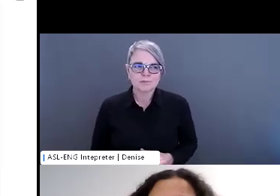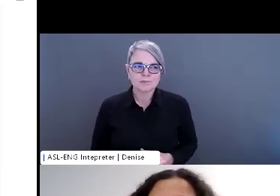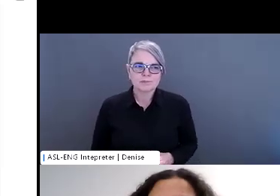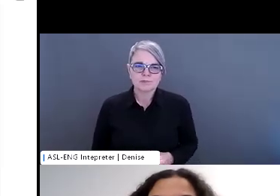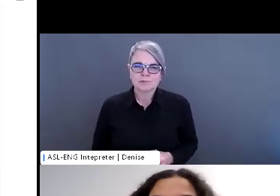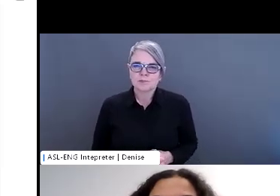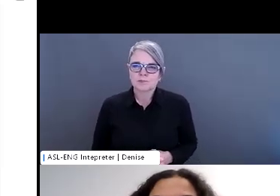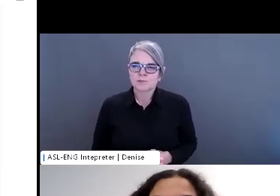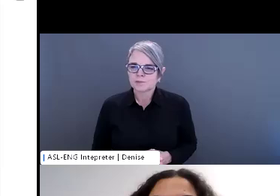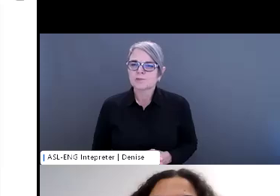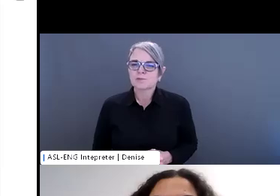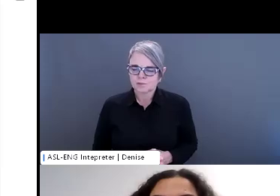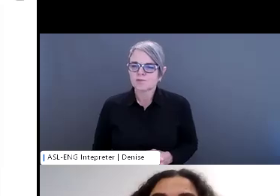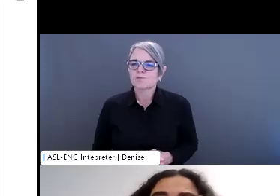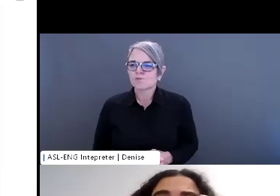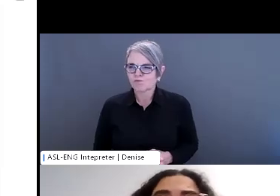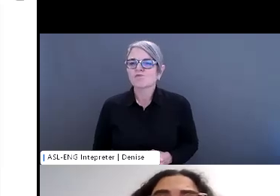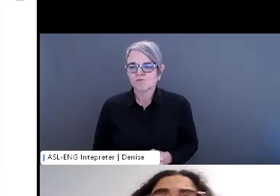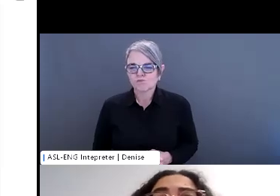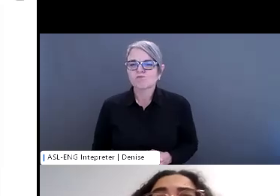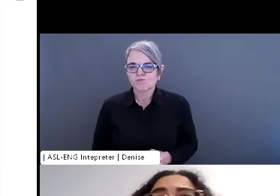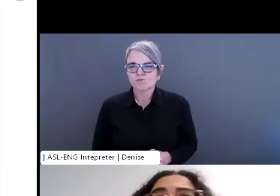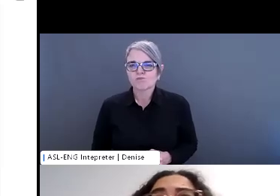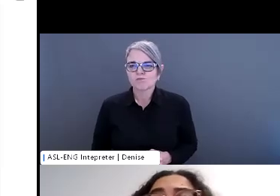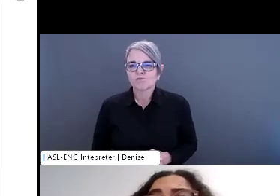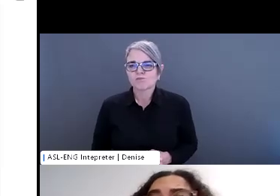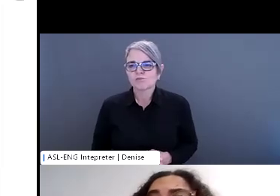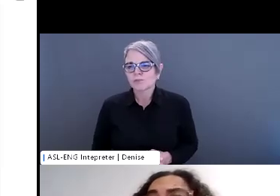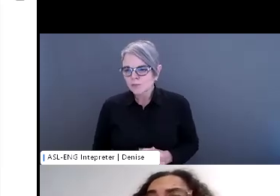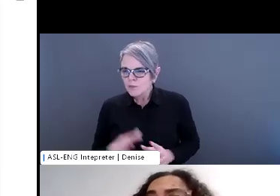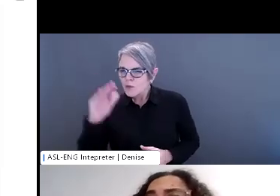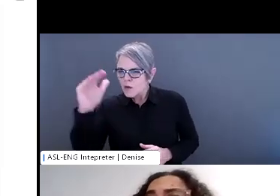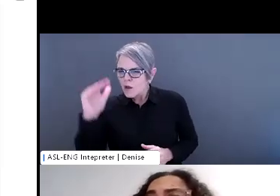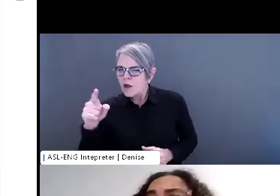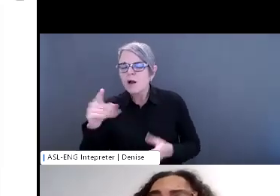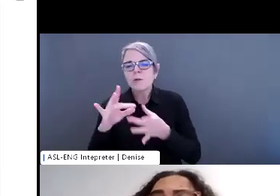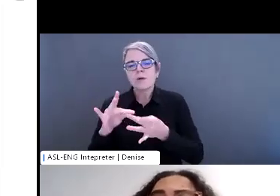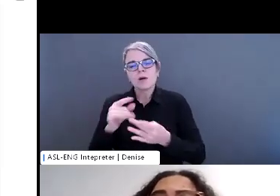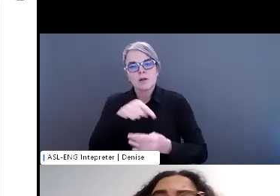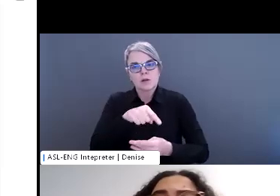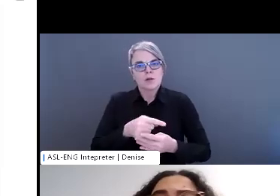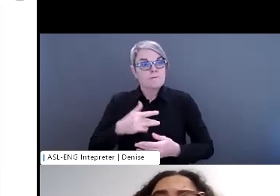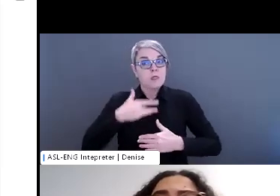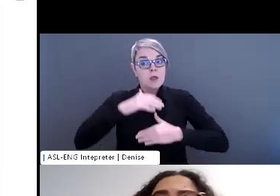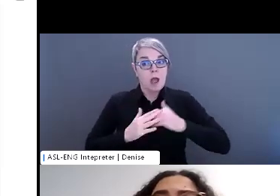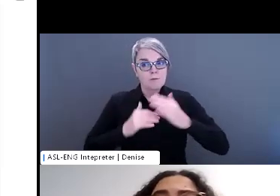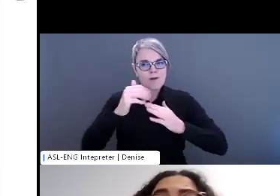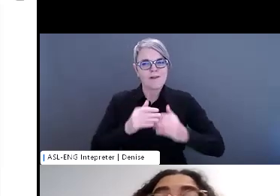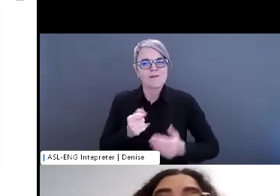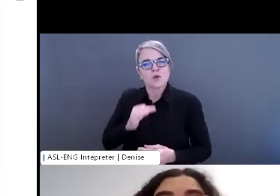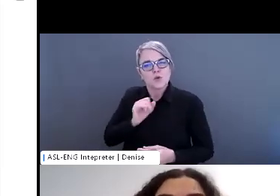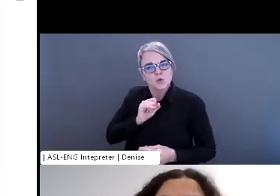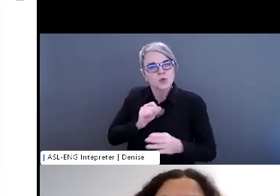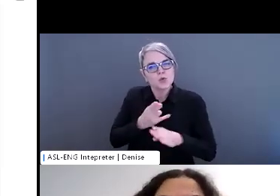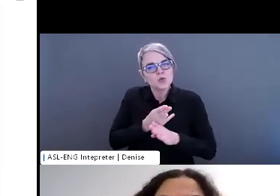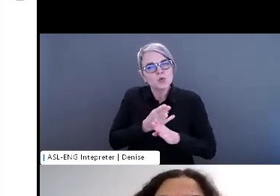Um, so to be able to speak in their language. So that's actually a really good point. One thing I can say about